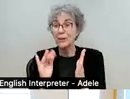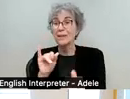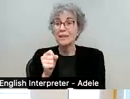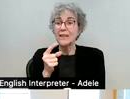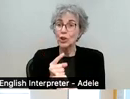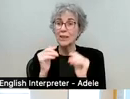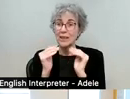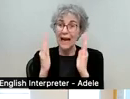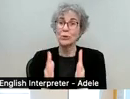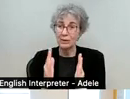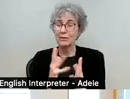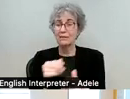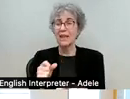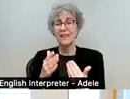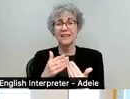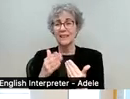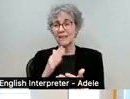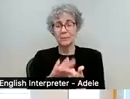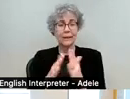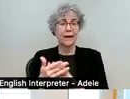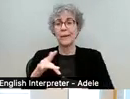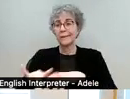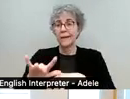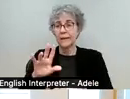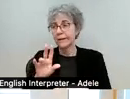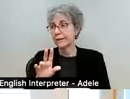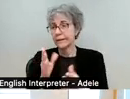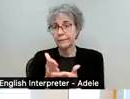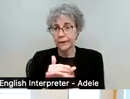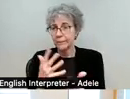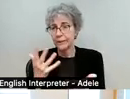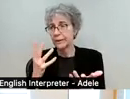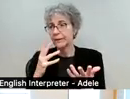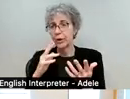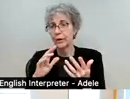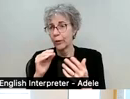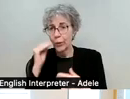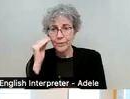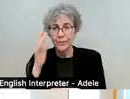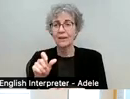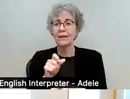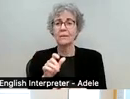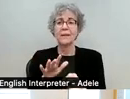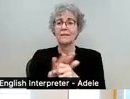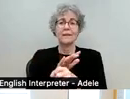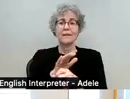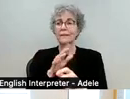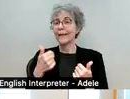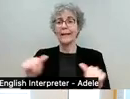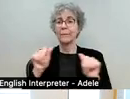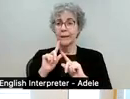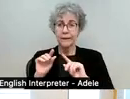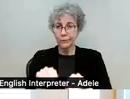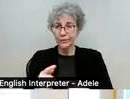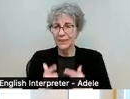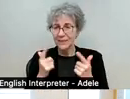easily just become another vacant unit that can be filled and occupied by anybody. We're also doing a lot